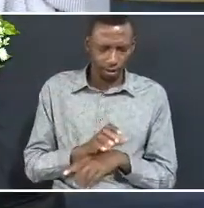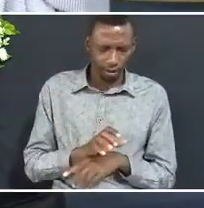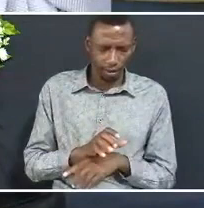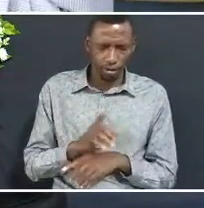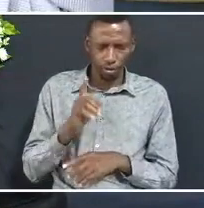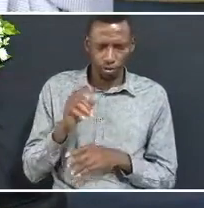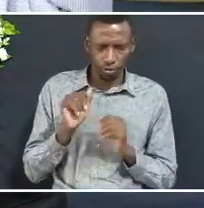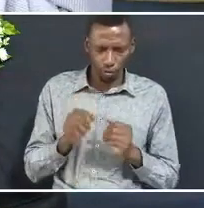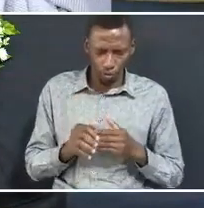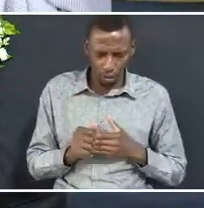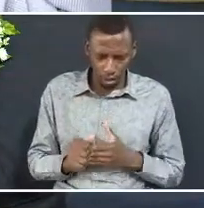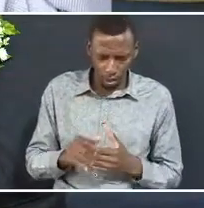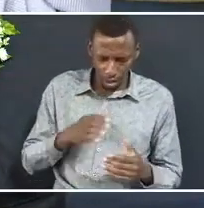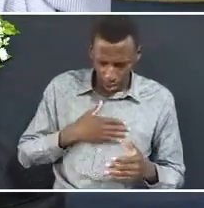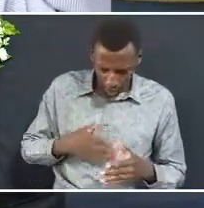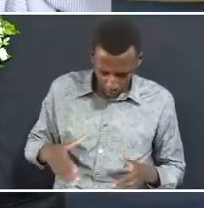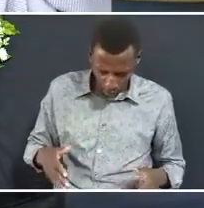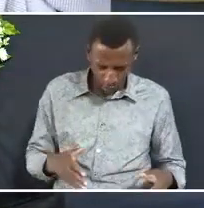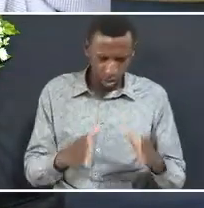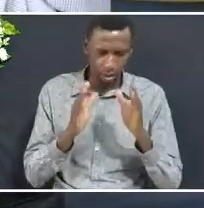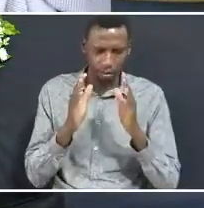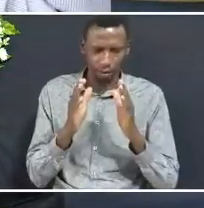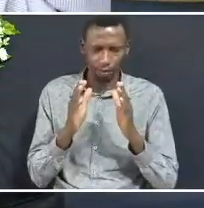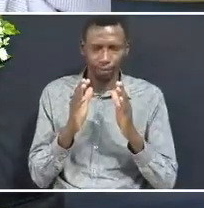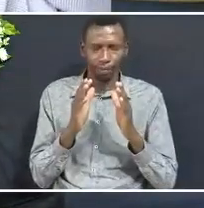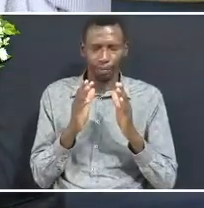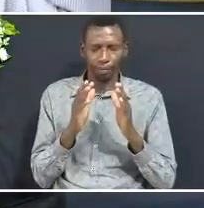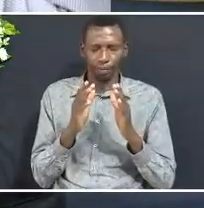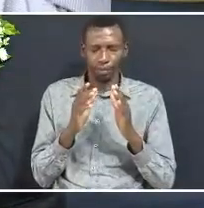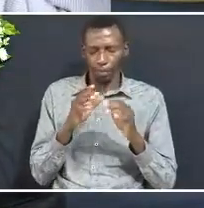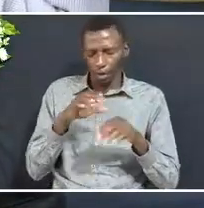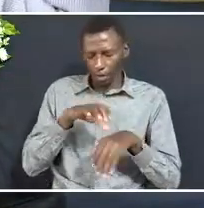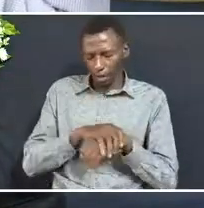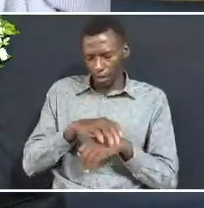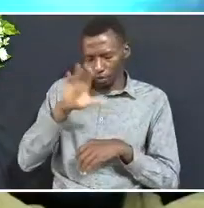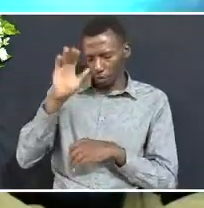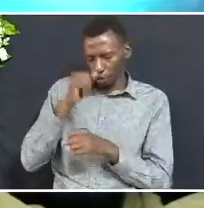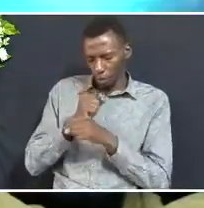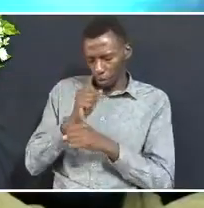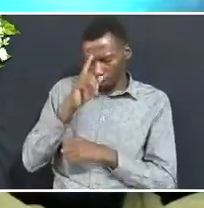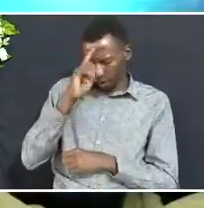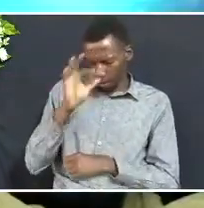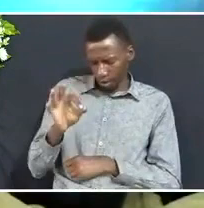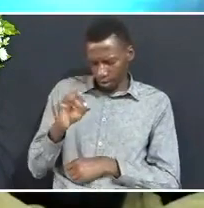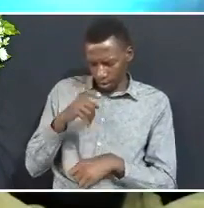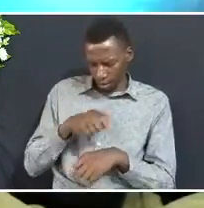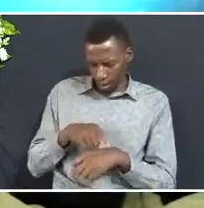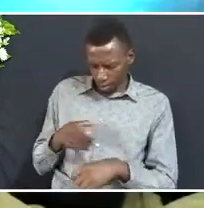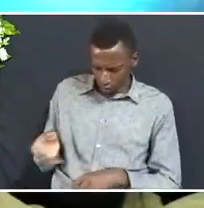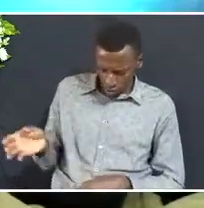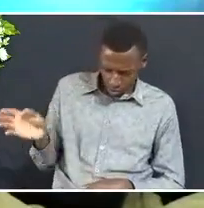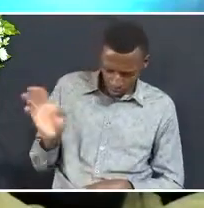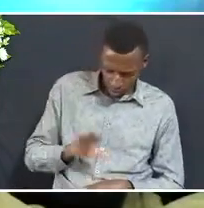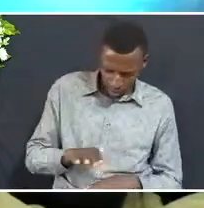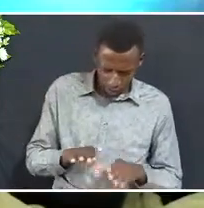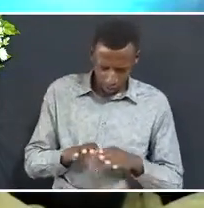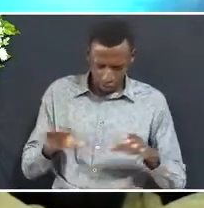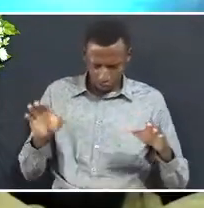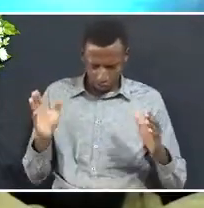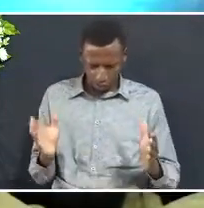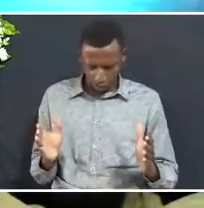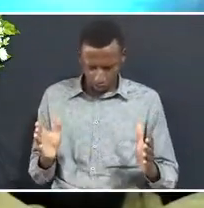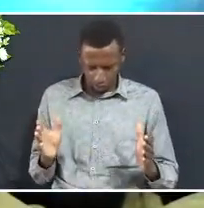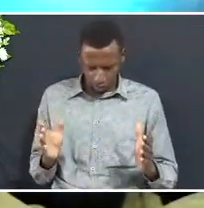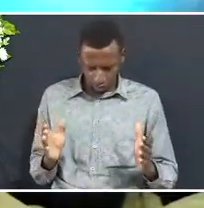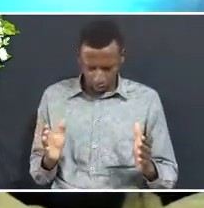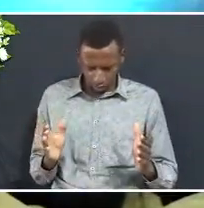to direct our path, that you may be able to take your work seriously, that as we come back to the altar, we'll be able to be first